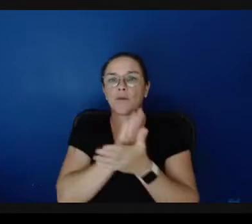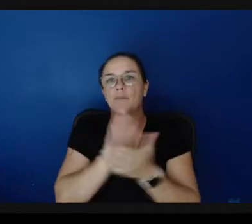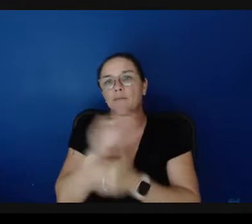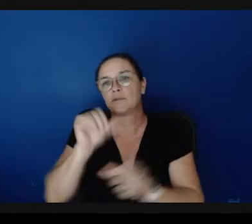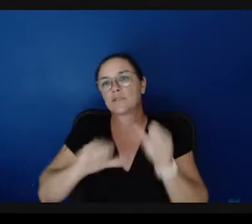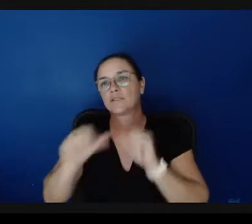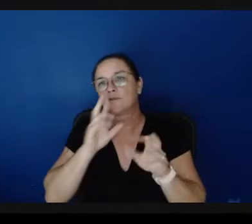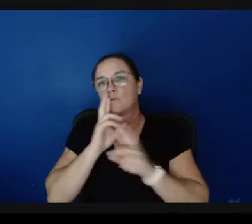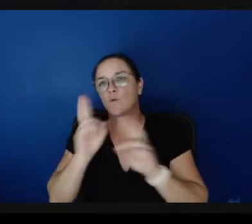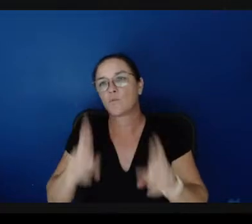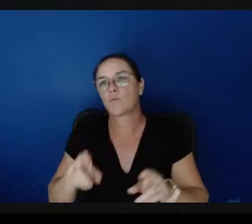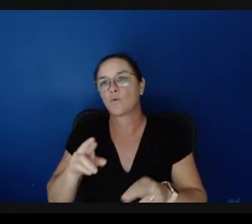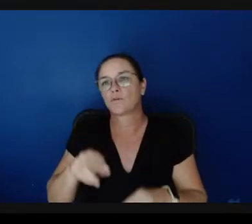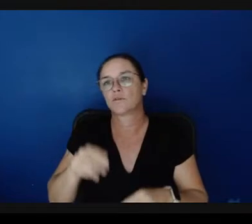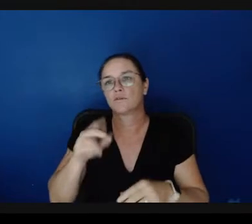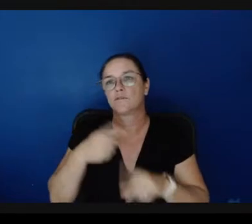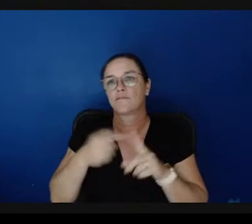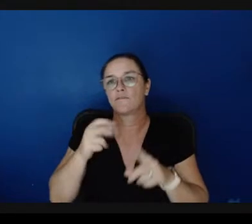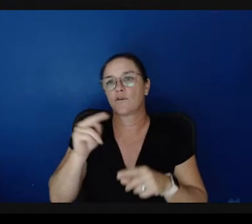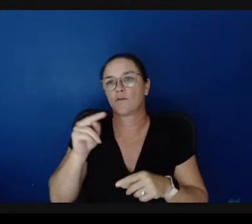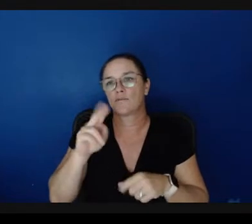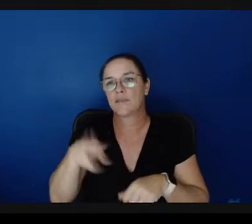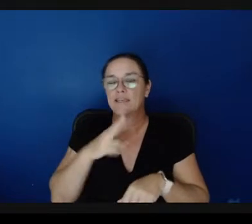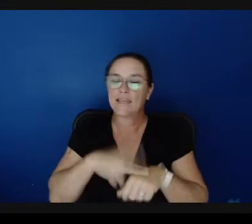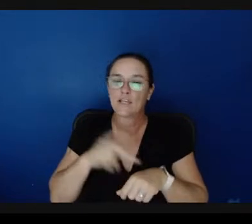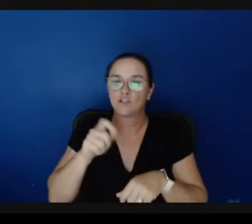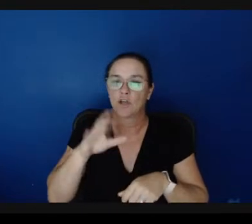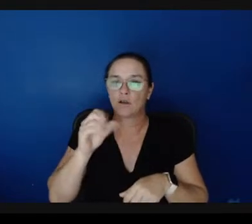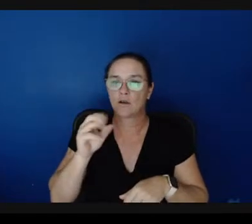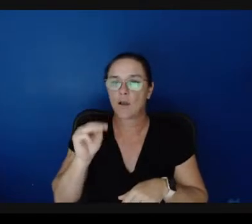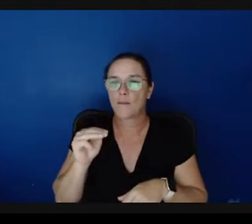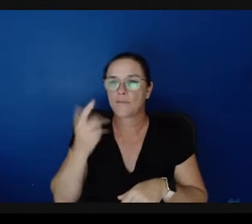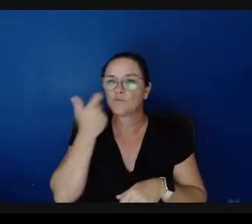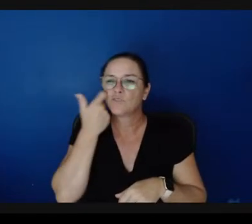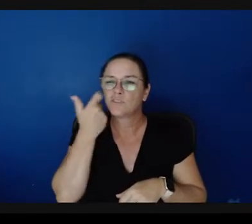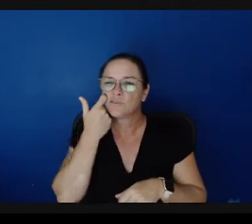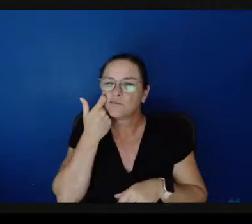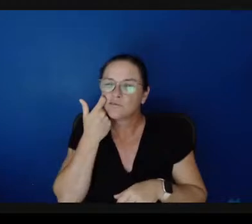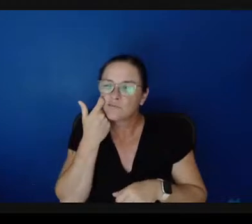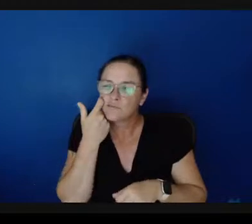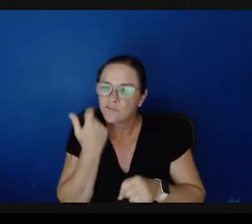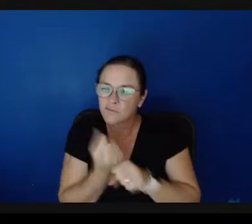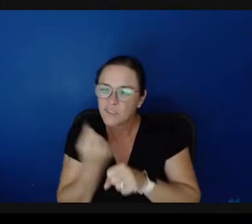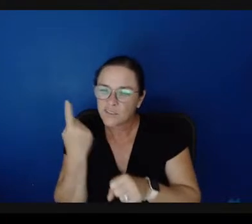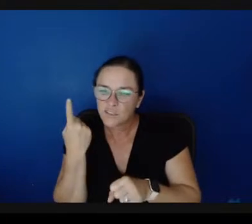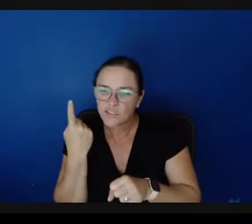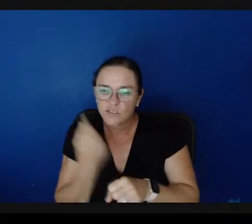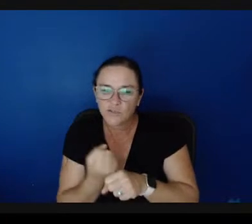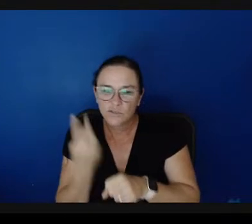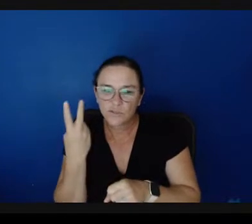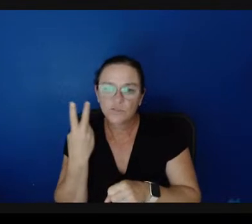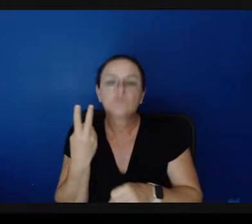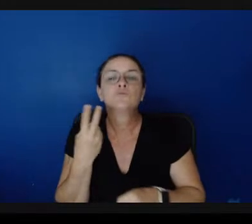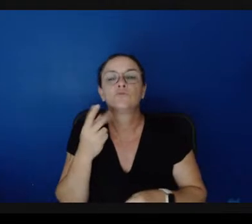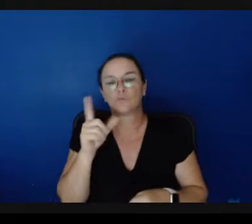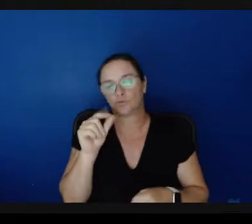reports, Nature. This was just published, was it last year or the year before? Year before, 2022.